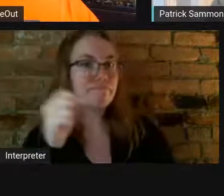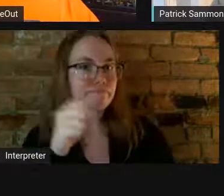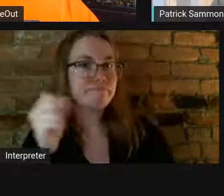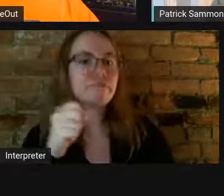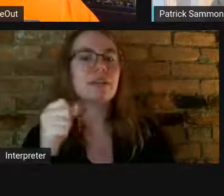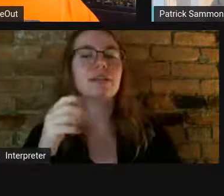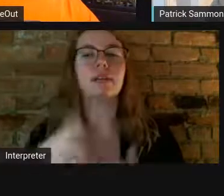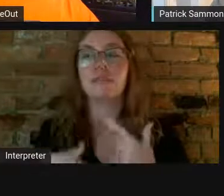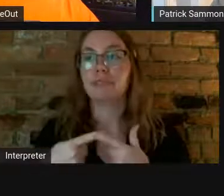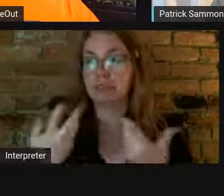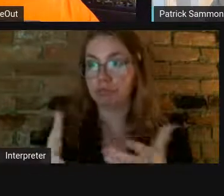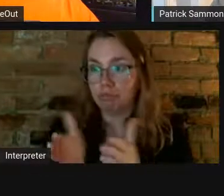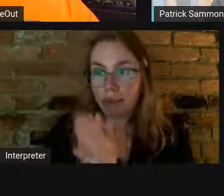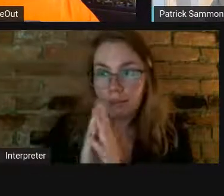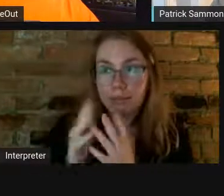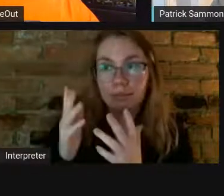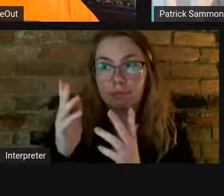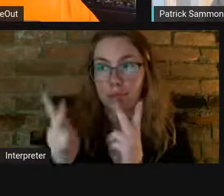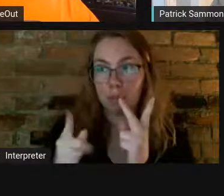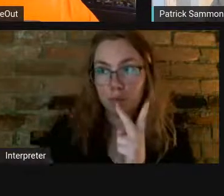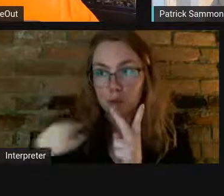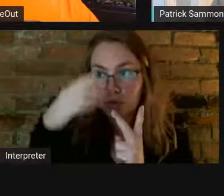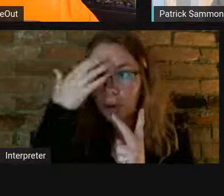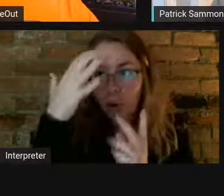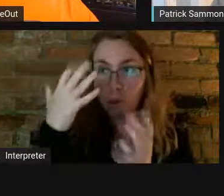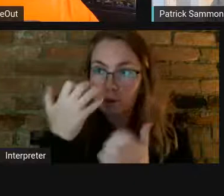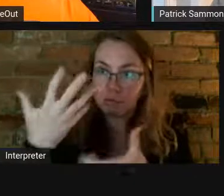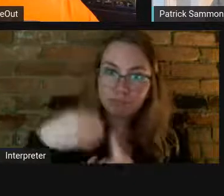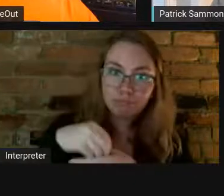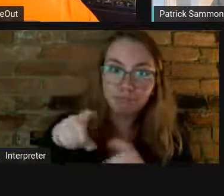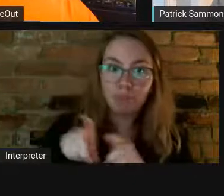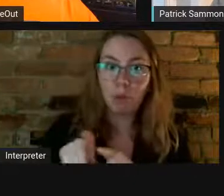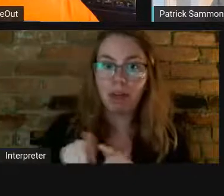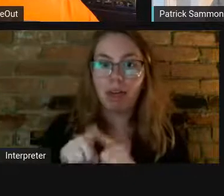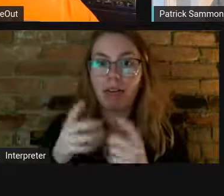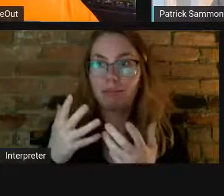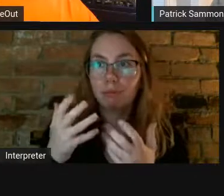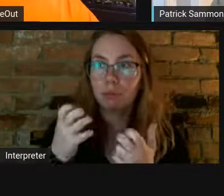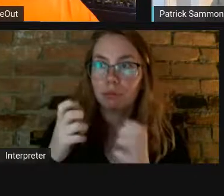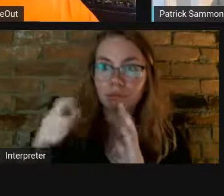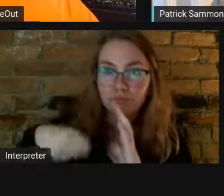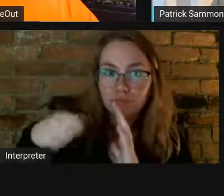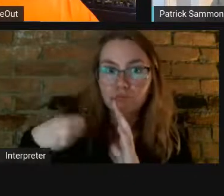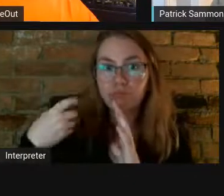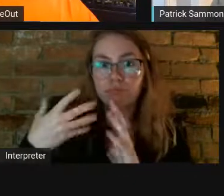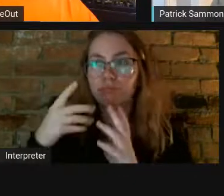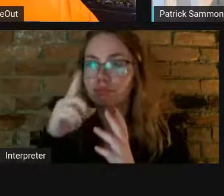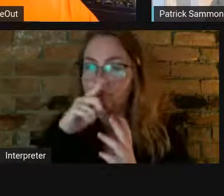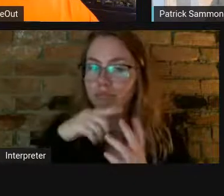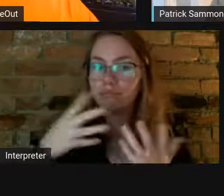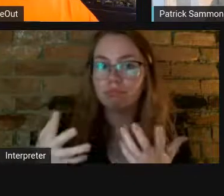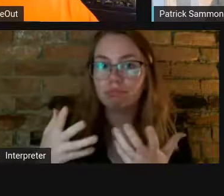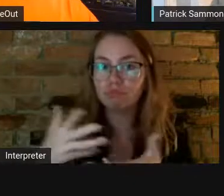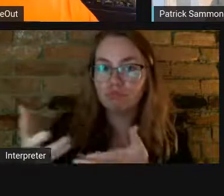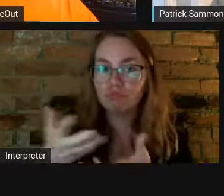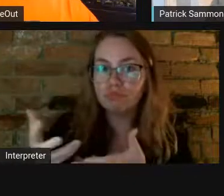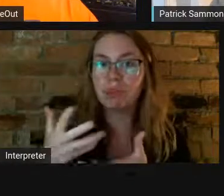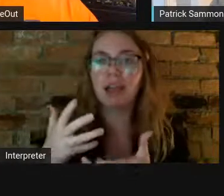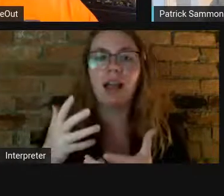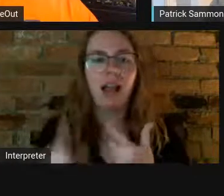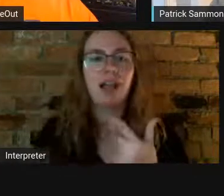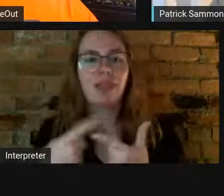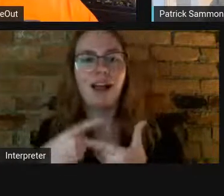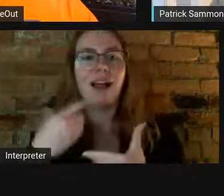we asked them if they had anyone in their social circles that would like to, you know, speak to us on film and share their stories. And then from there, it got